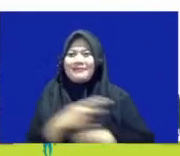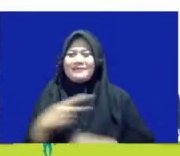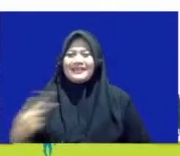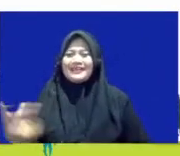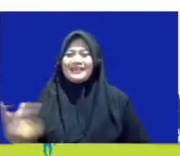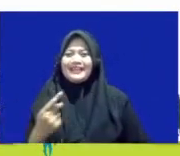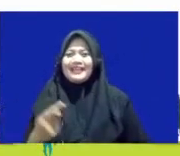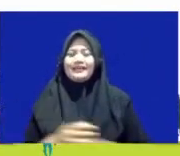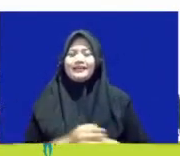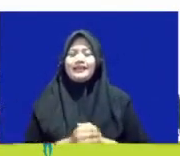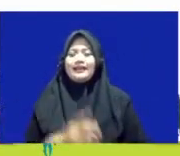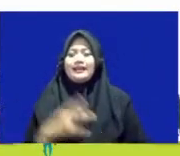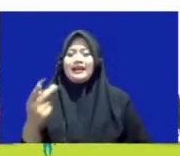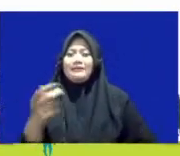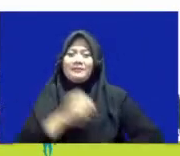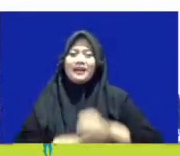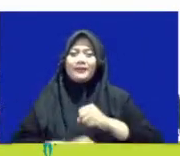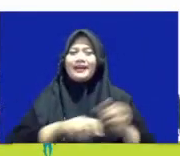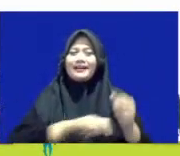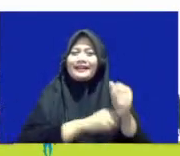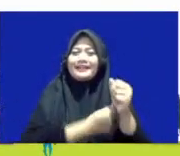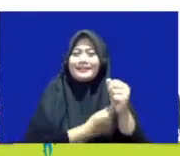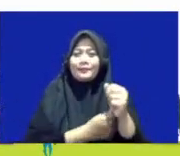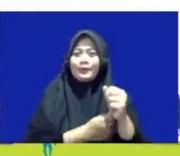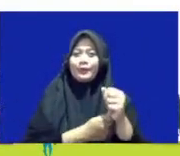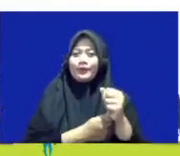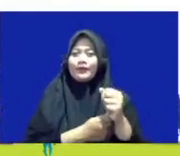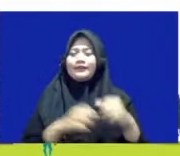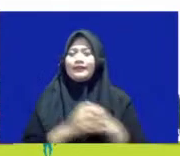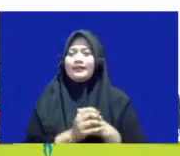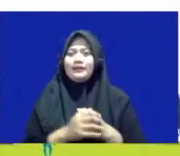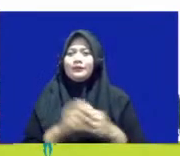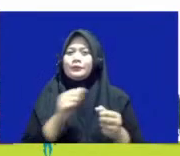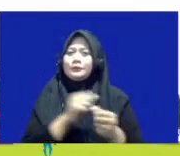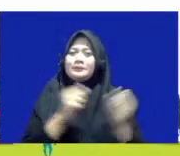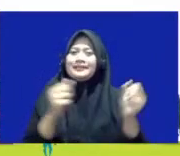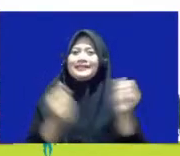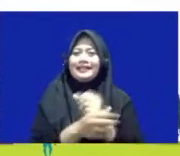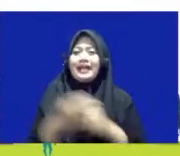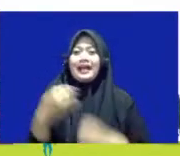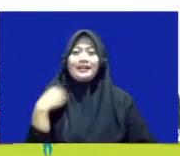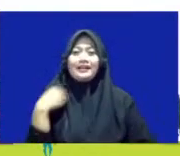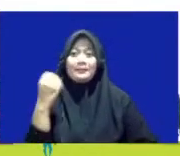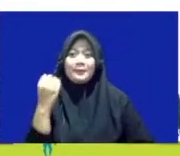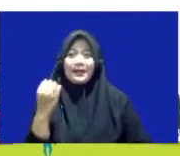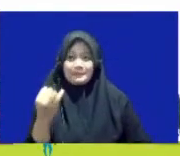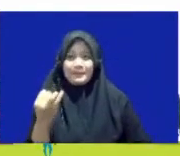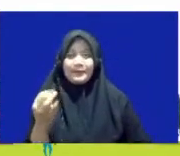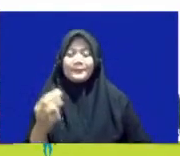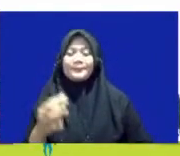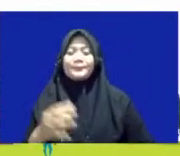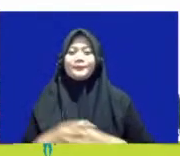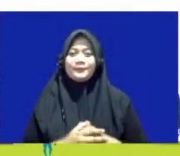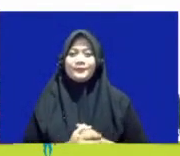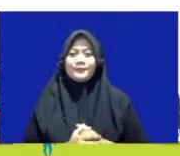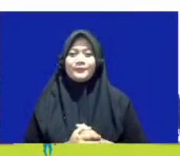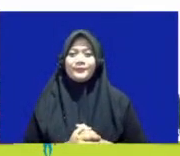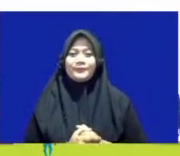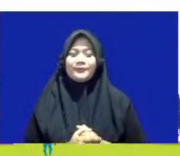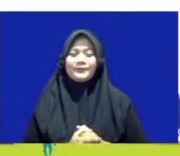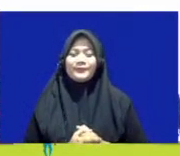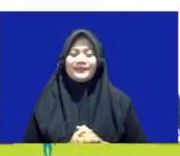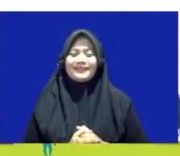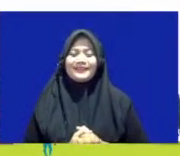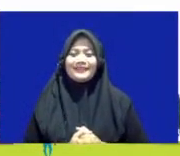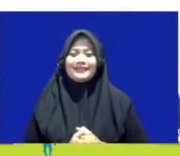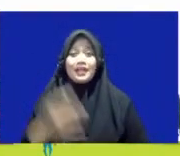we recognize and motivate private initiatives, counting these as contemporary, complementary to government's effort. Other